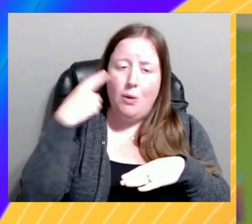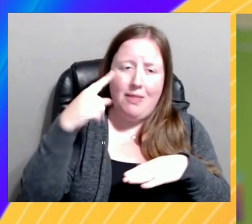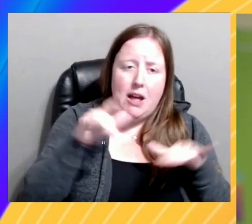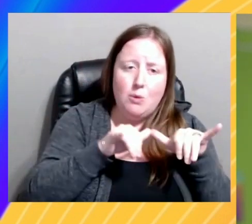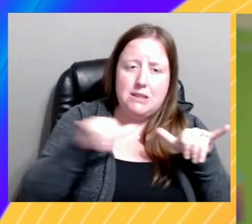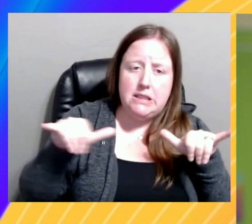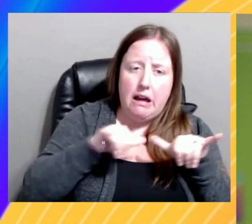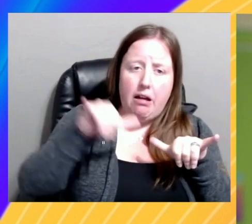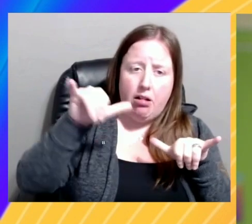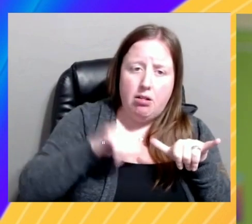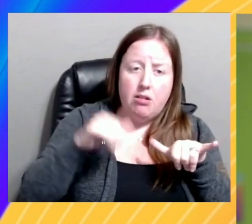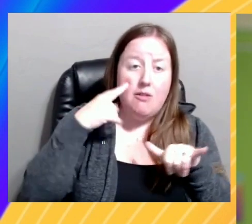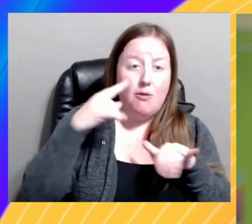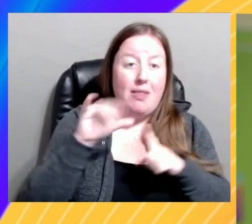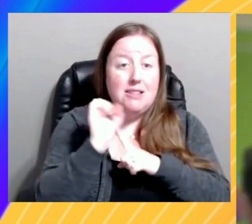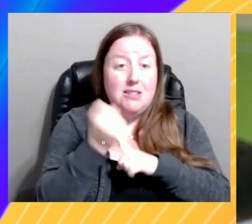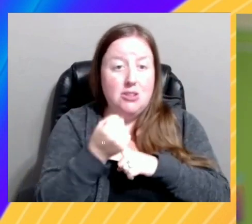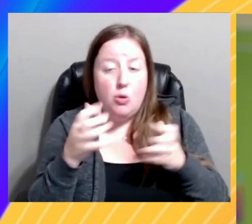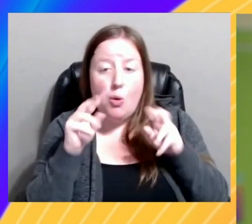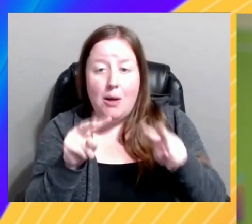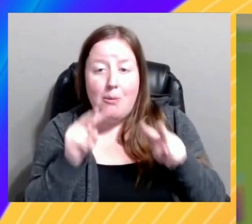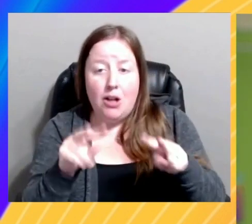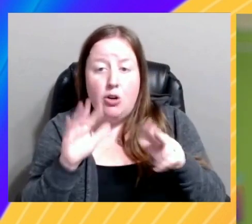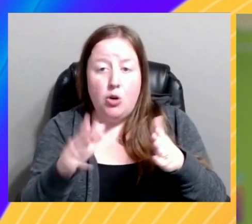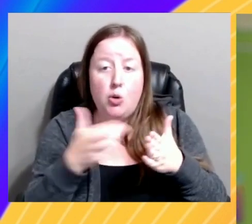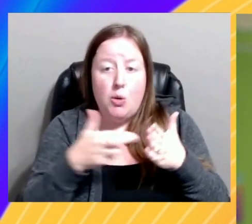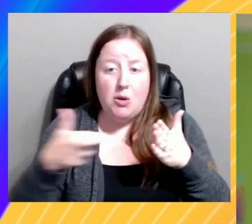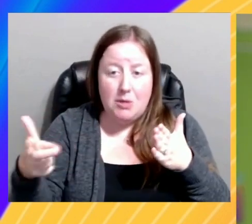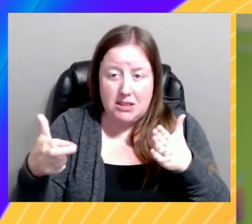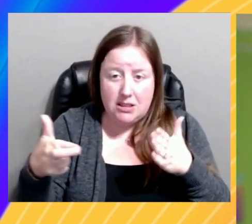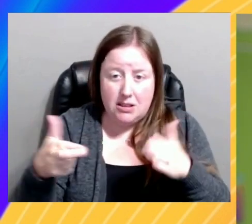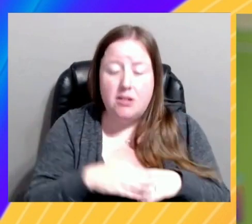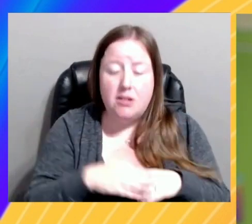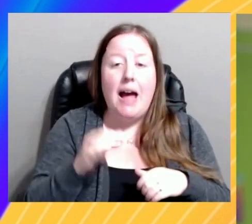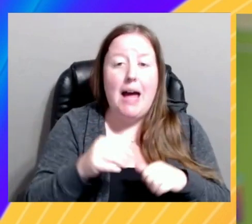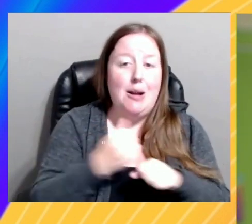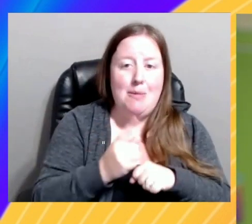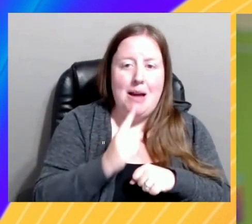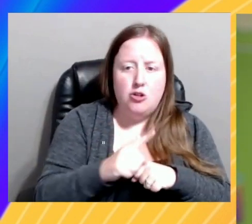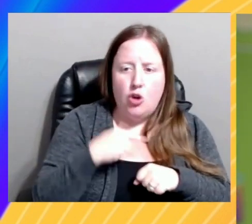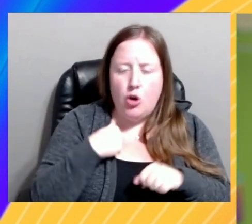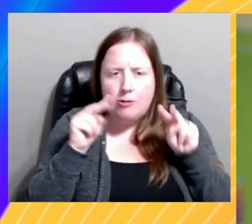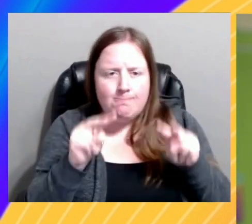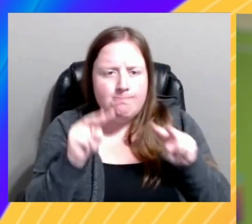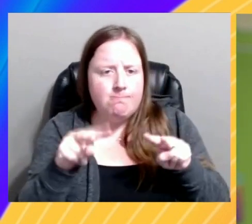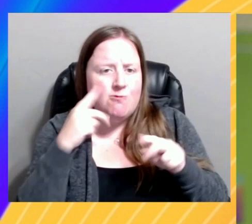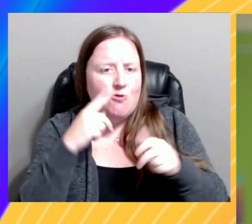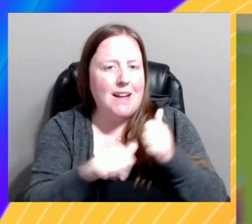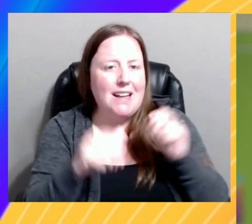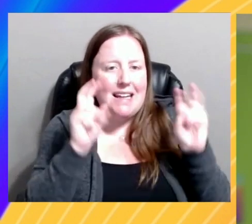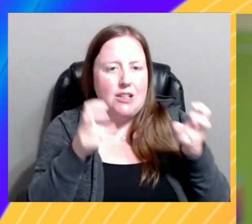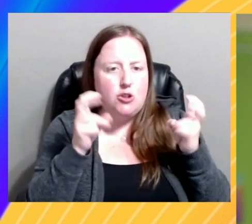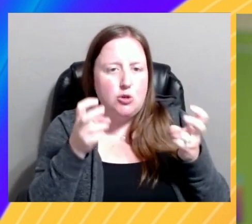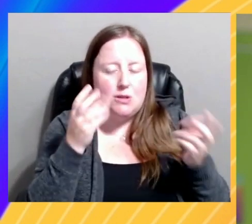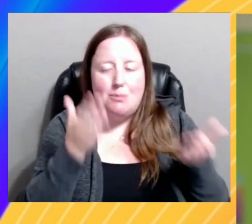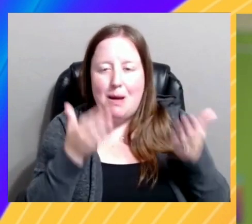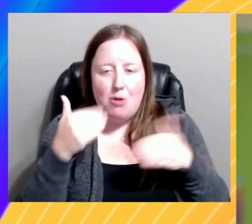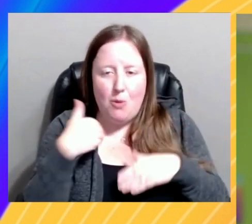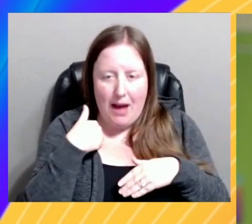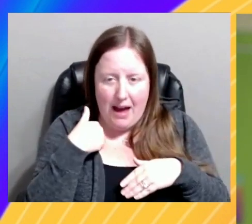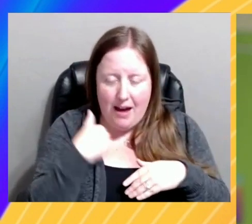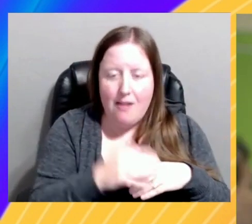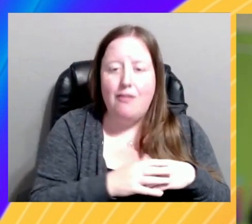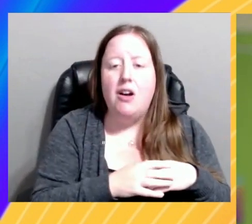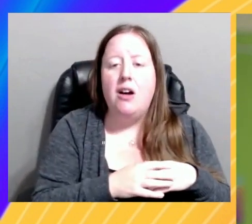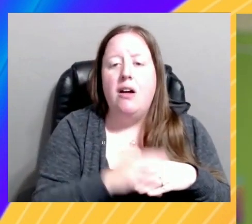situations, you want to monitor your resources and stay ahead of any issues that, you may occur, right?